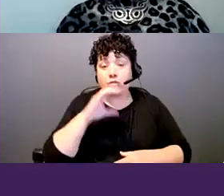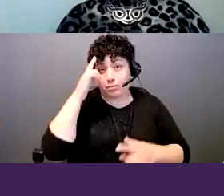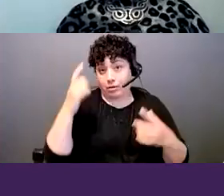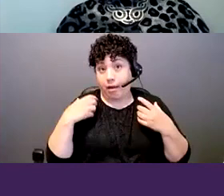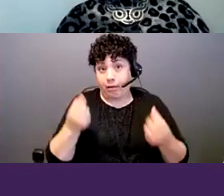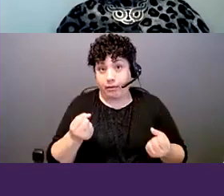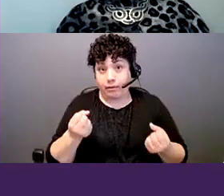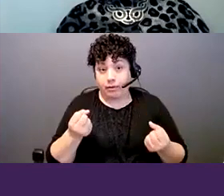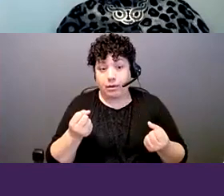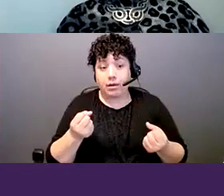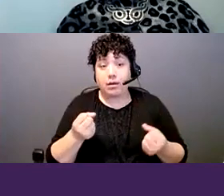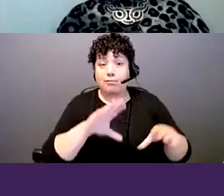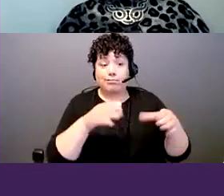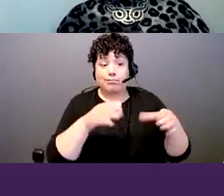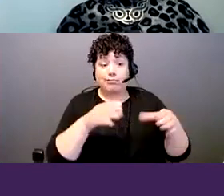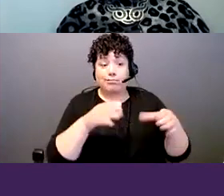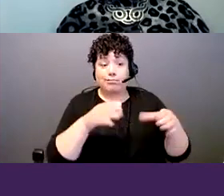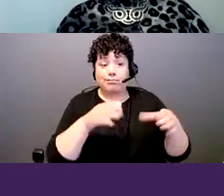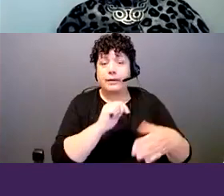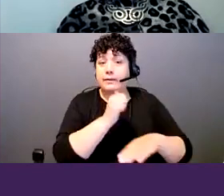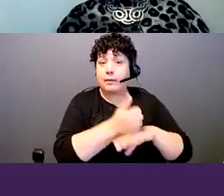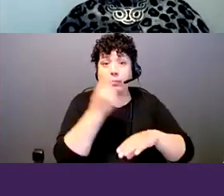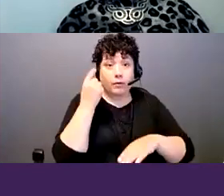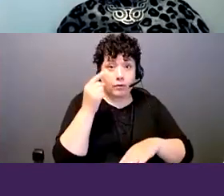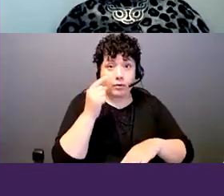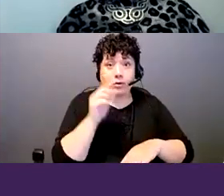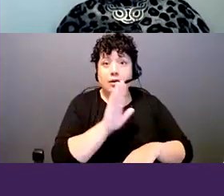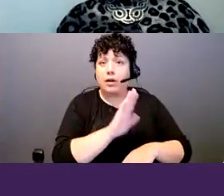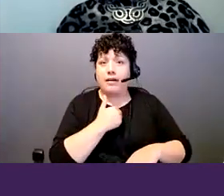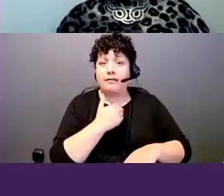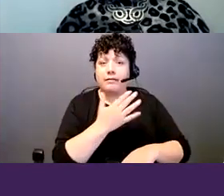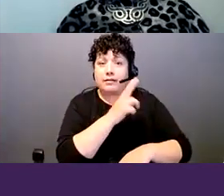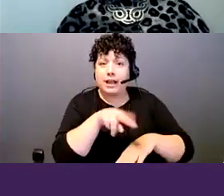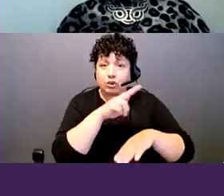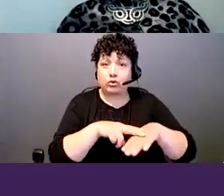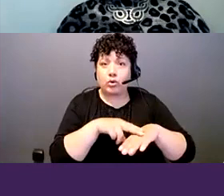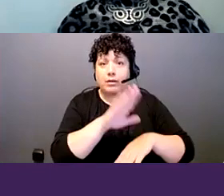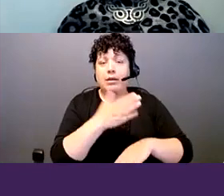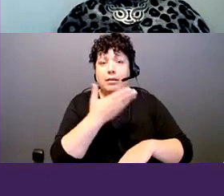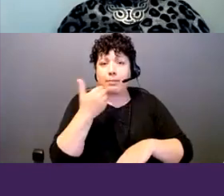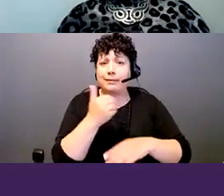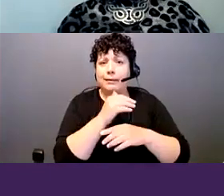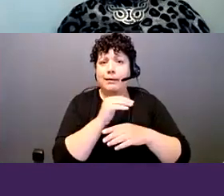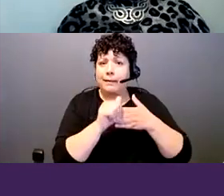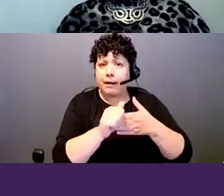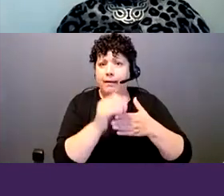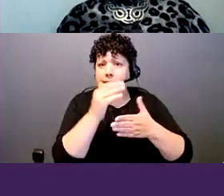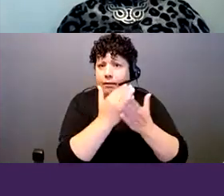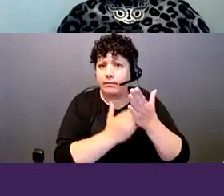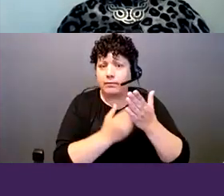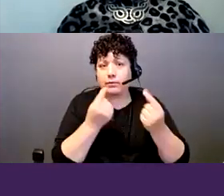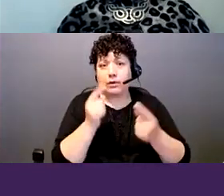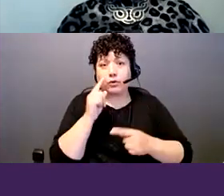That coalition established 4 national clinical best practice guidelines for substance use disorders in older